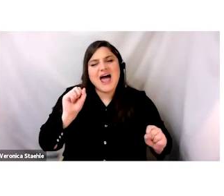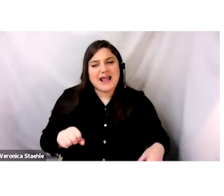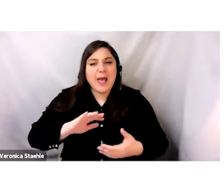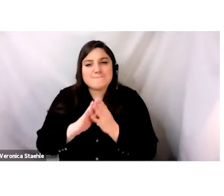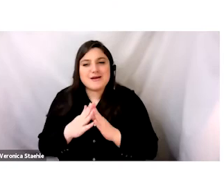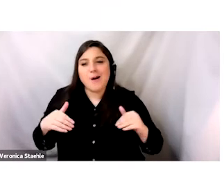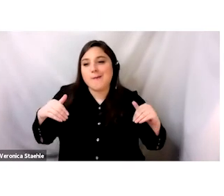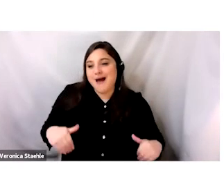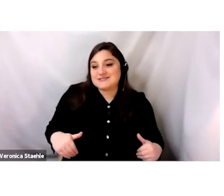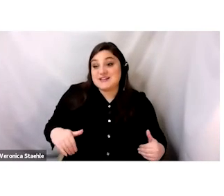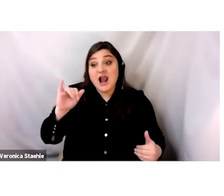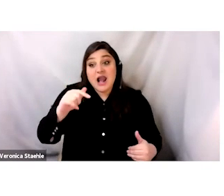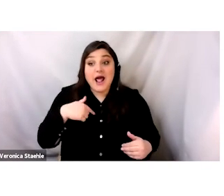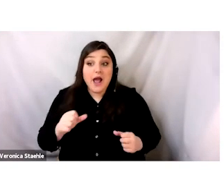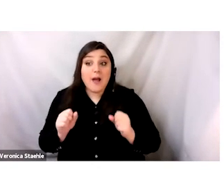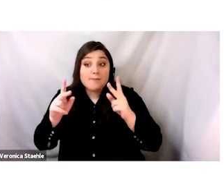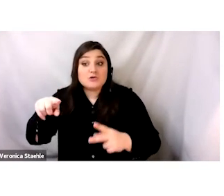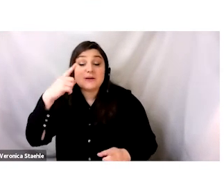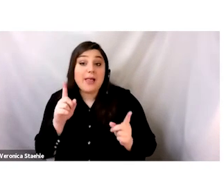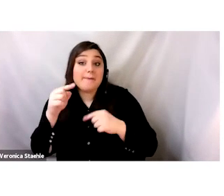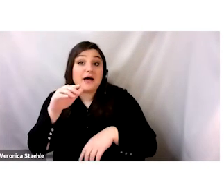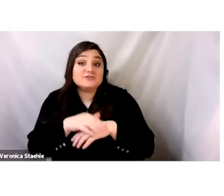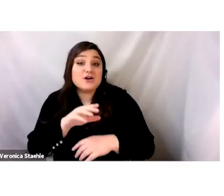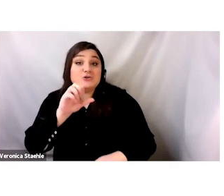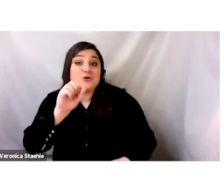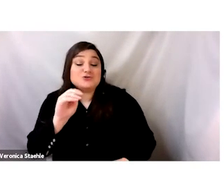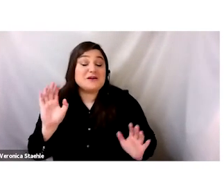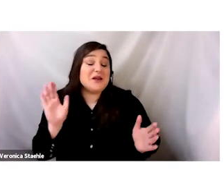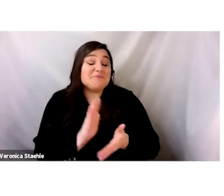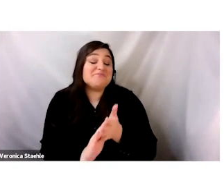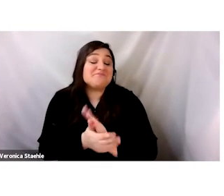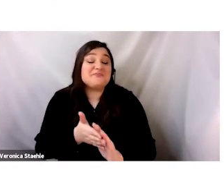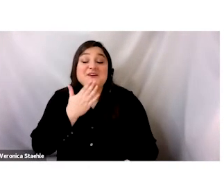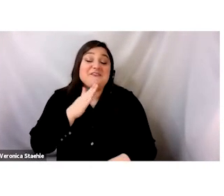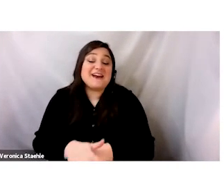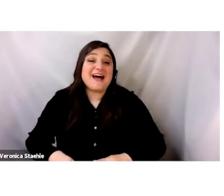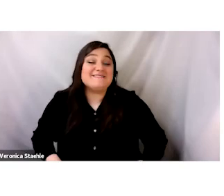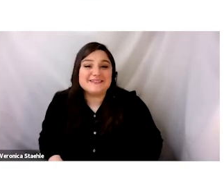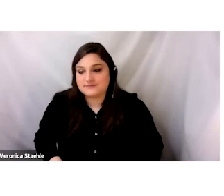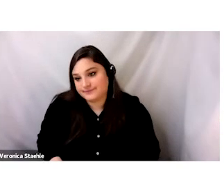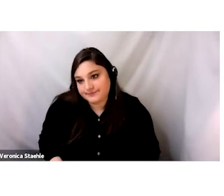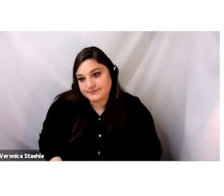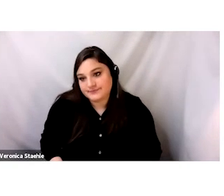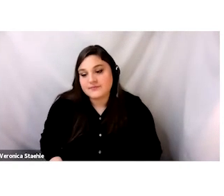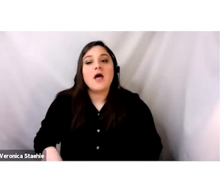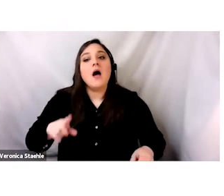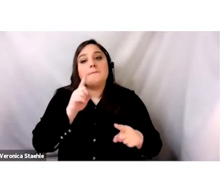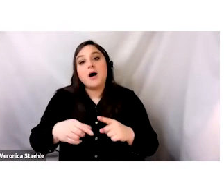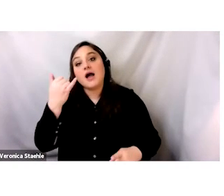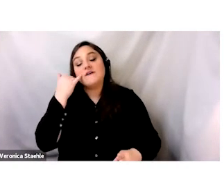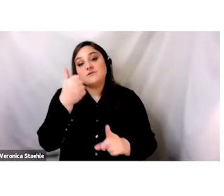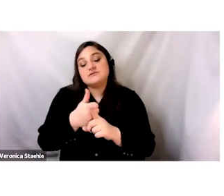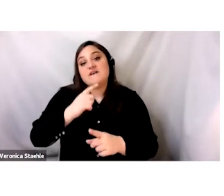post a black box on social media? Oh, I did. Wonderful. I did my job. Right? Whereas being a design ally